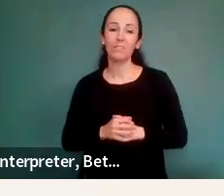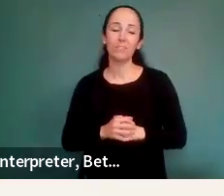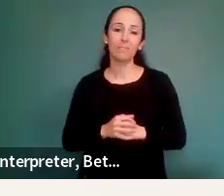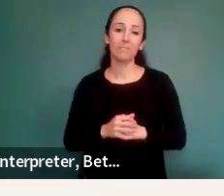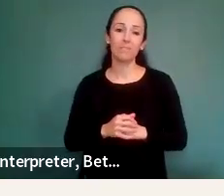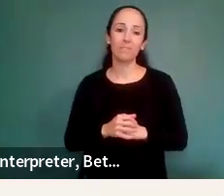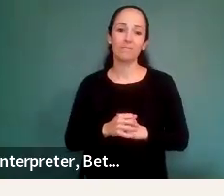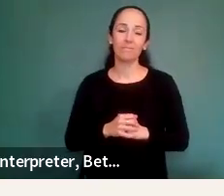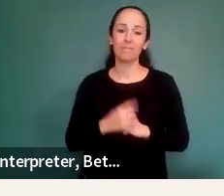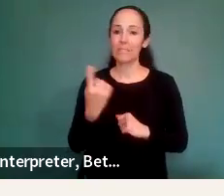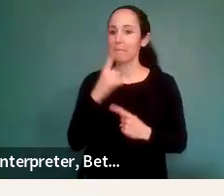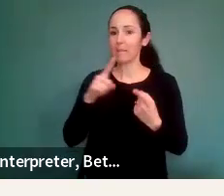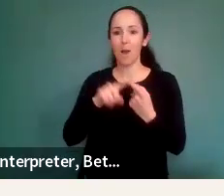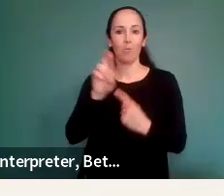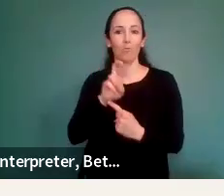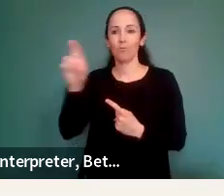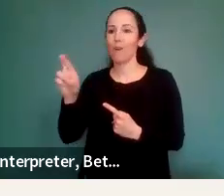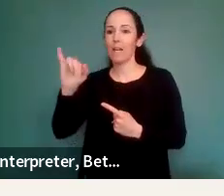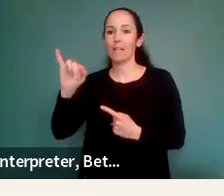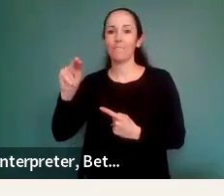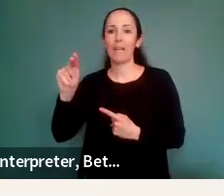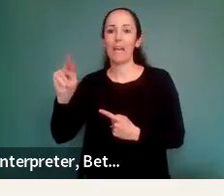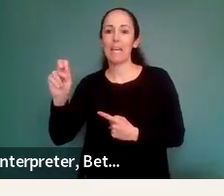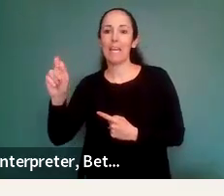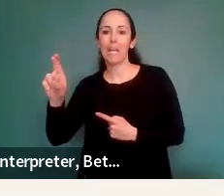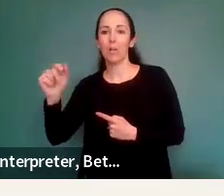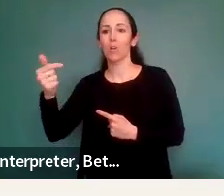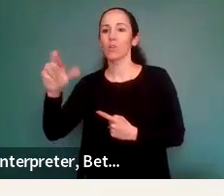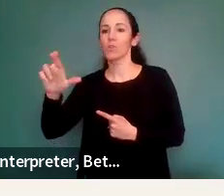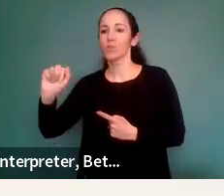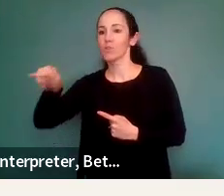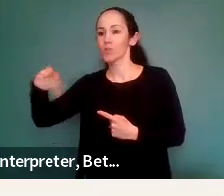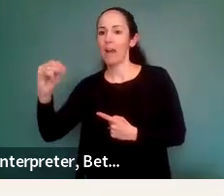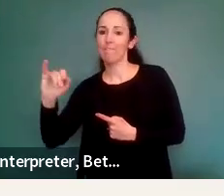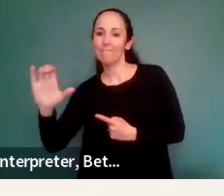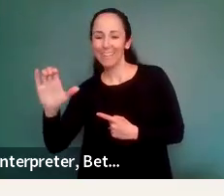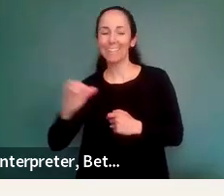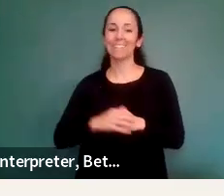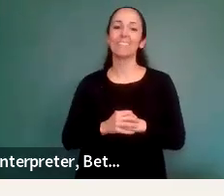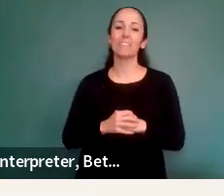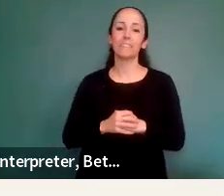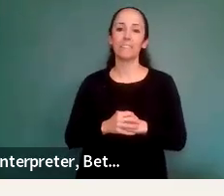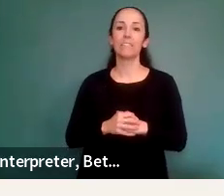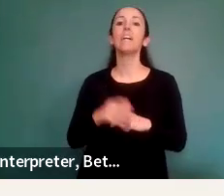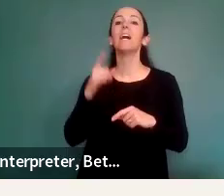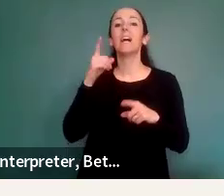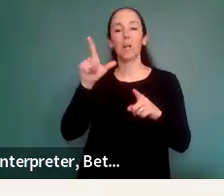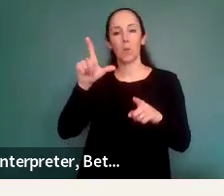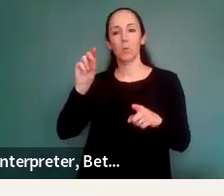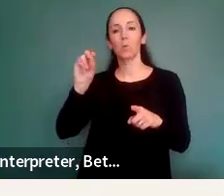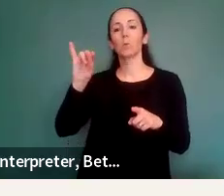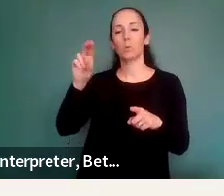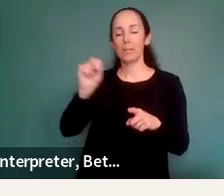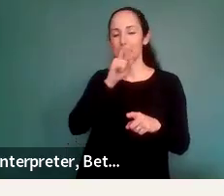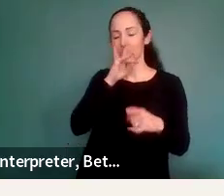the ear graphic. And we get this graphic of some sound waves. And